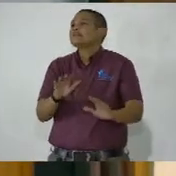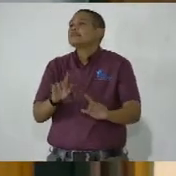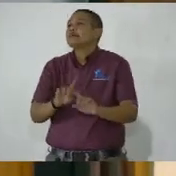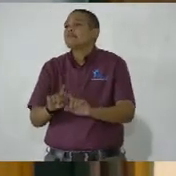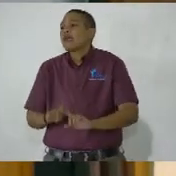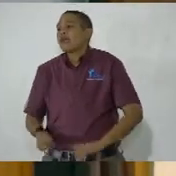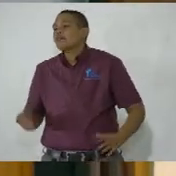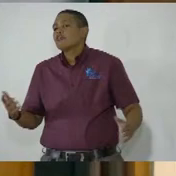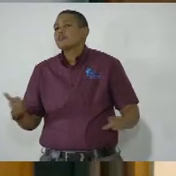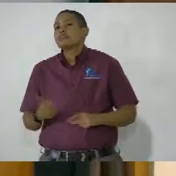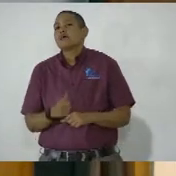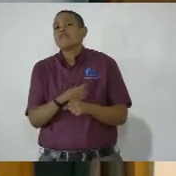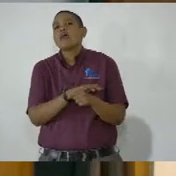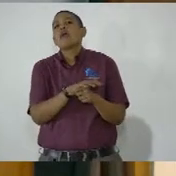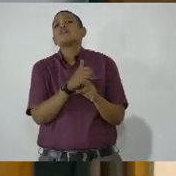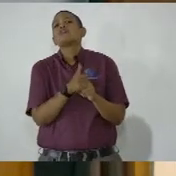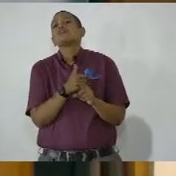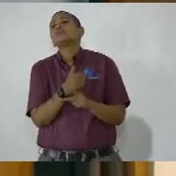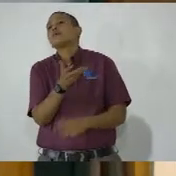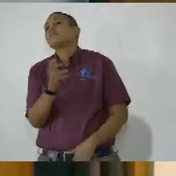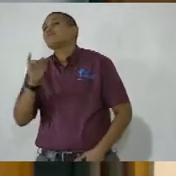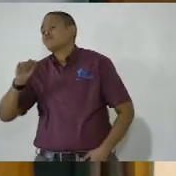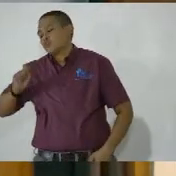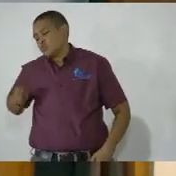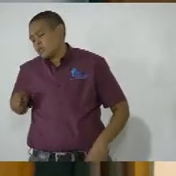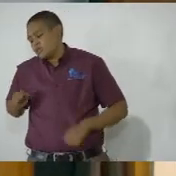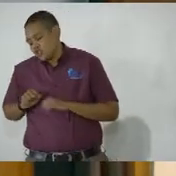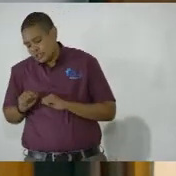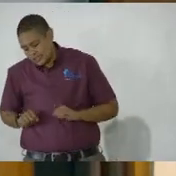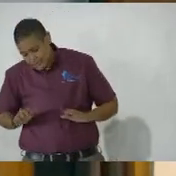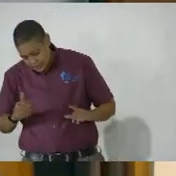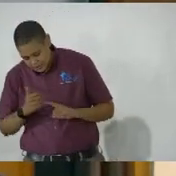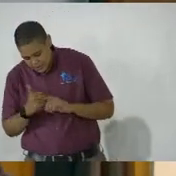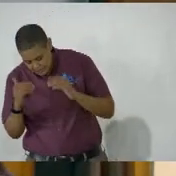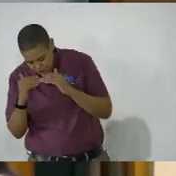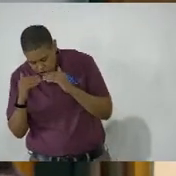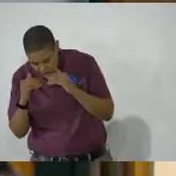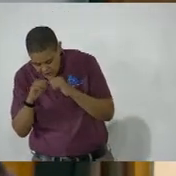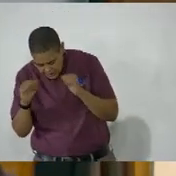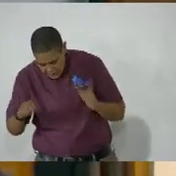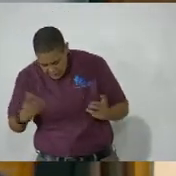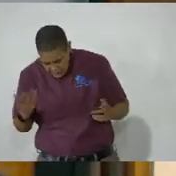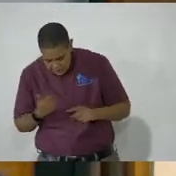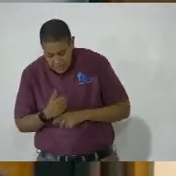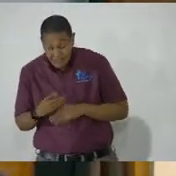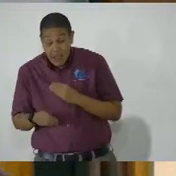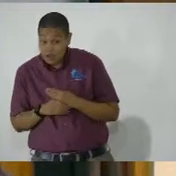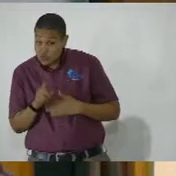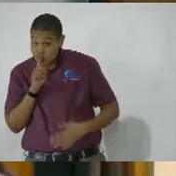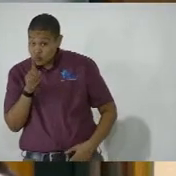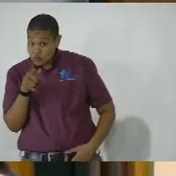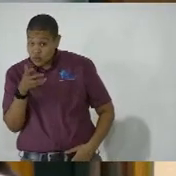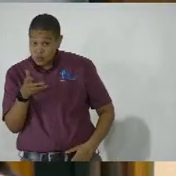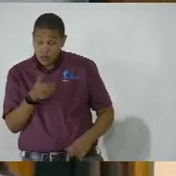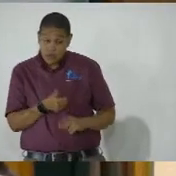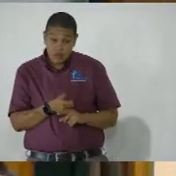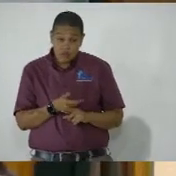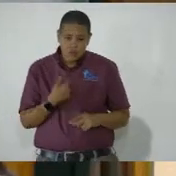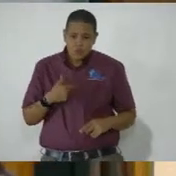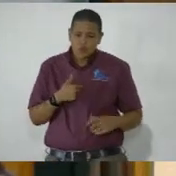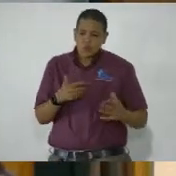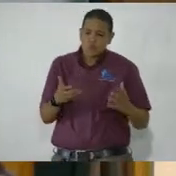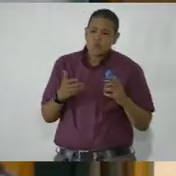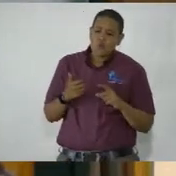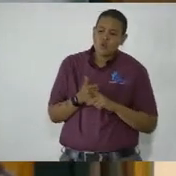various areas of the judicial system or the justice system. In truth, Madam Speaker, we want